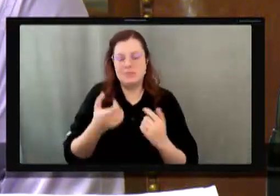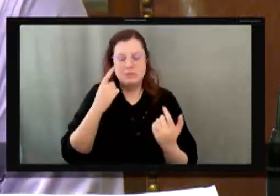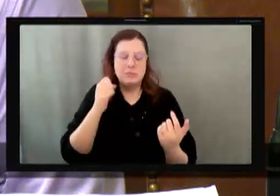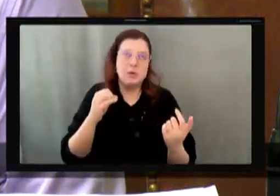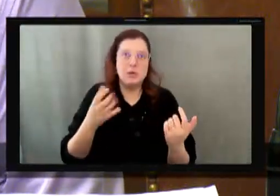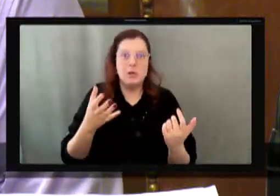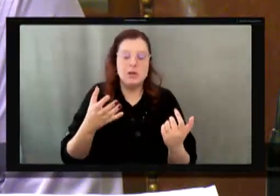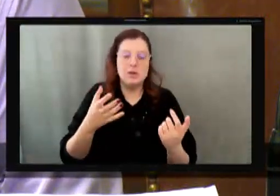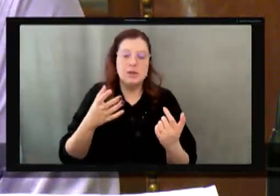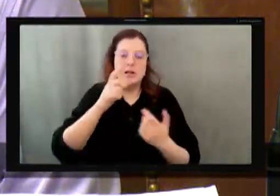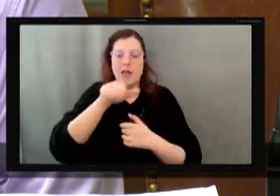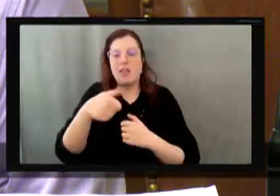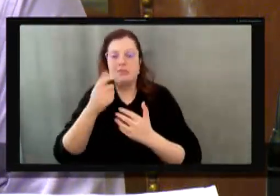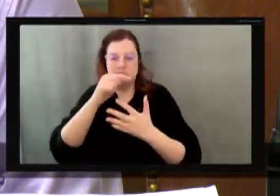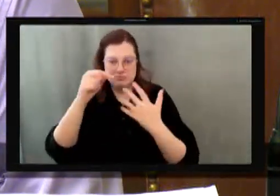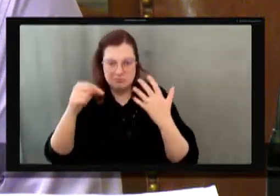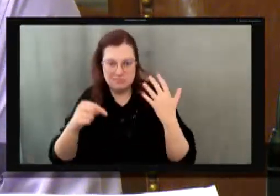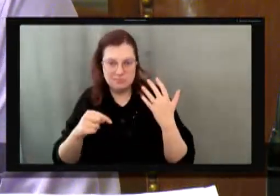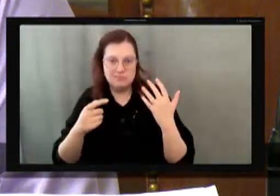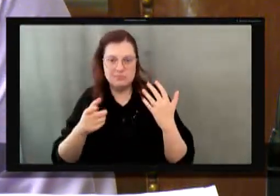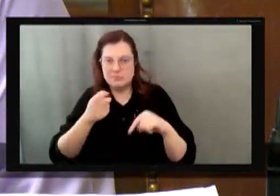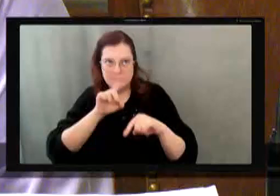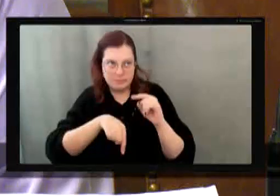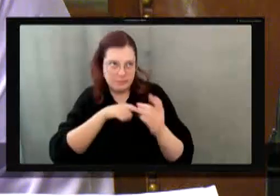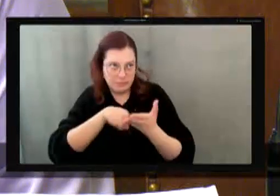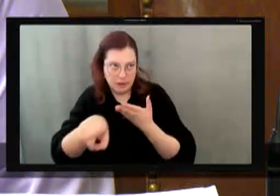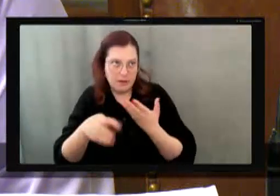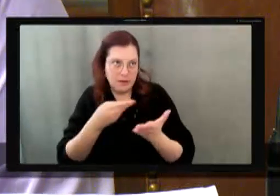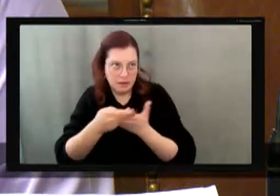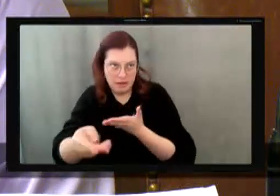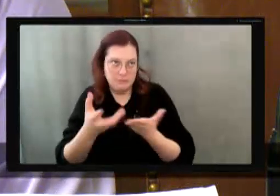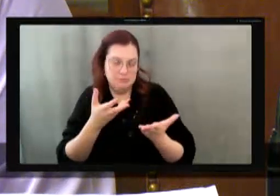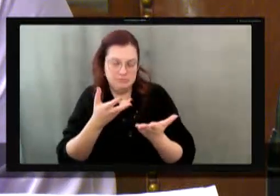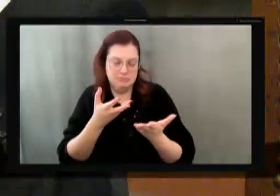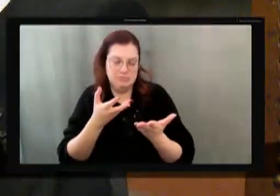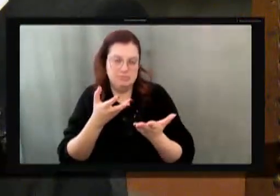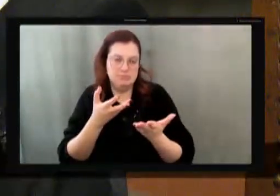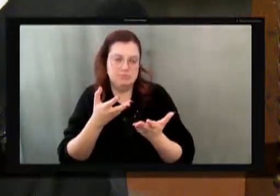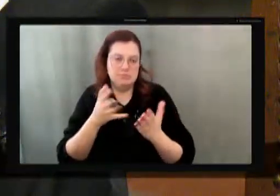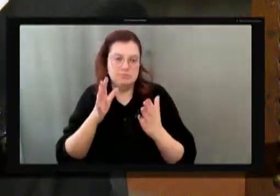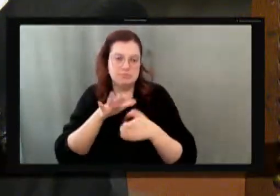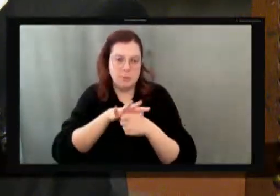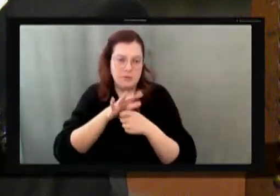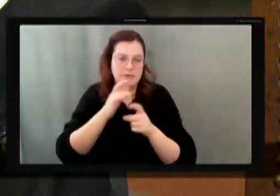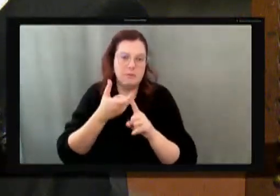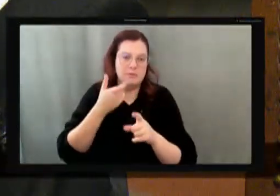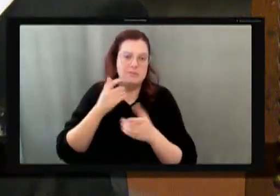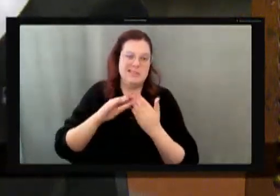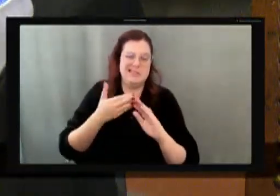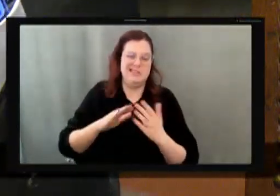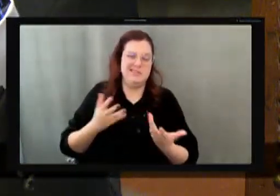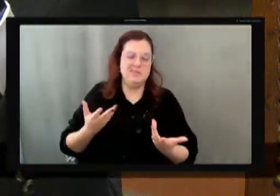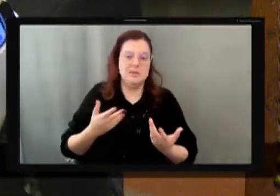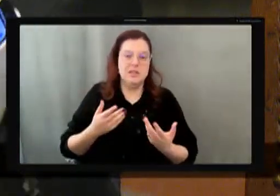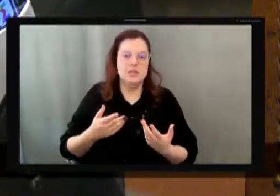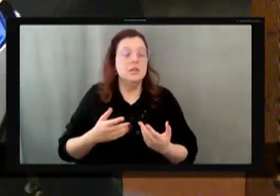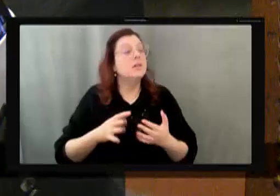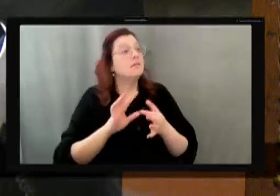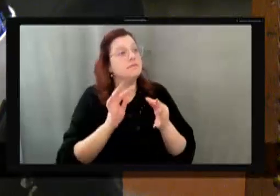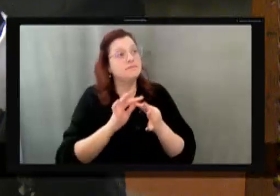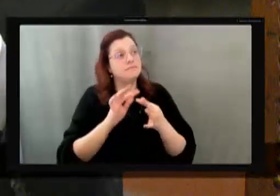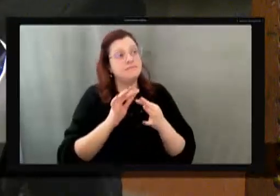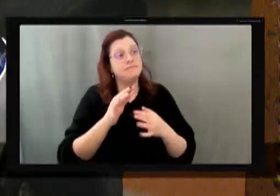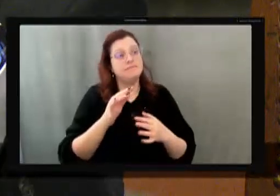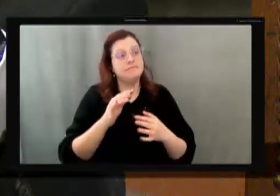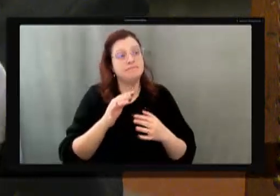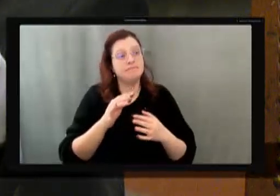allow somebody to purchase acquire property from the city of Pittsburgh. Right, and you had mentioned intentionality. So what are the